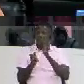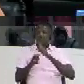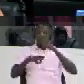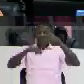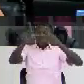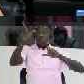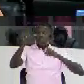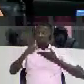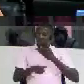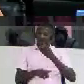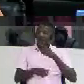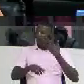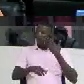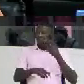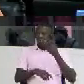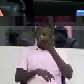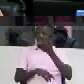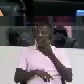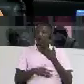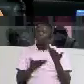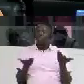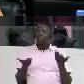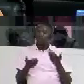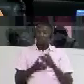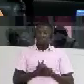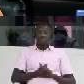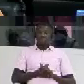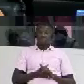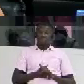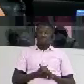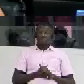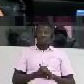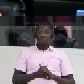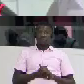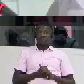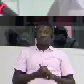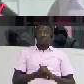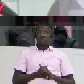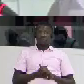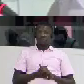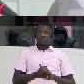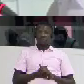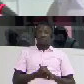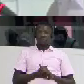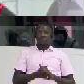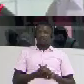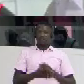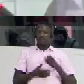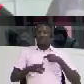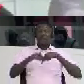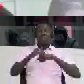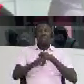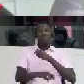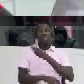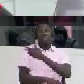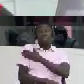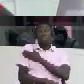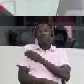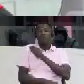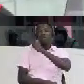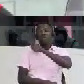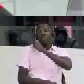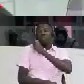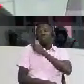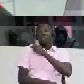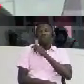there? bi nga nekkee ci bi nga wax security corps bi boobu moom ban maxaama nga fa yore woon. Rank of inspector. At that time, I was having